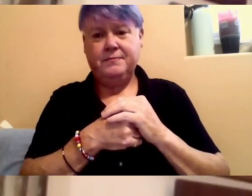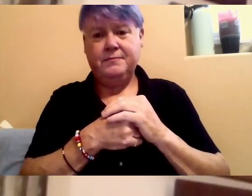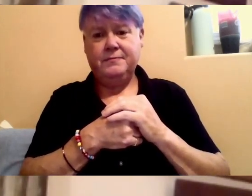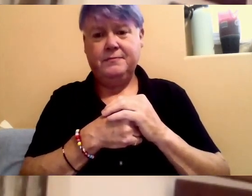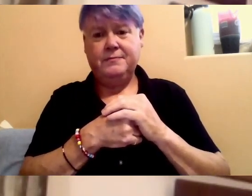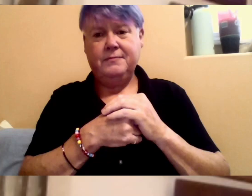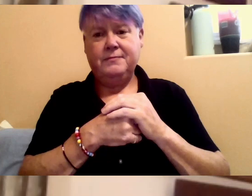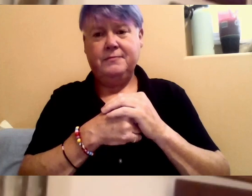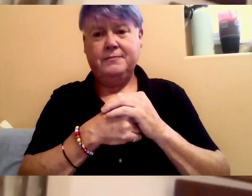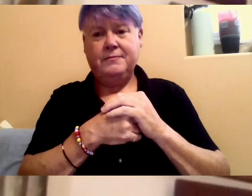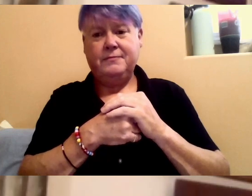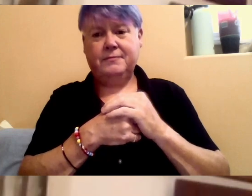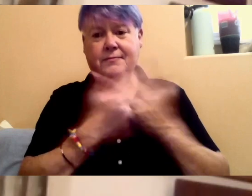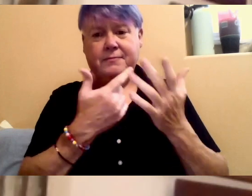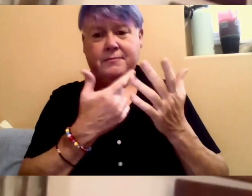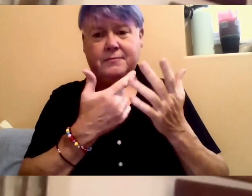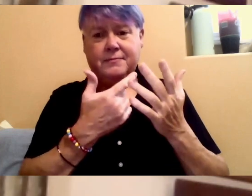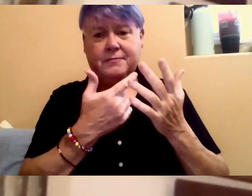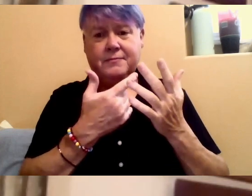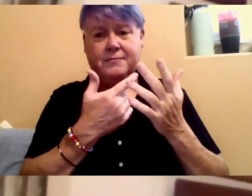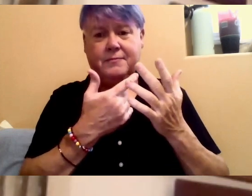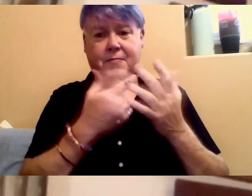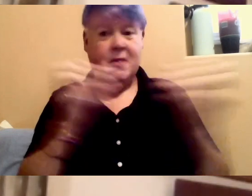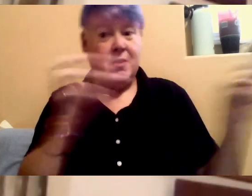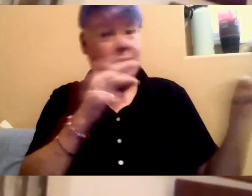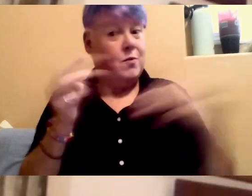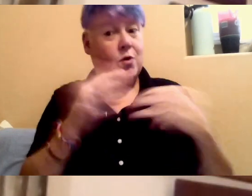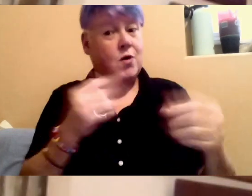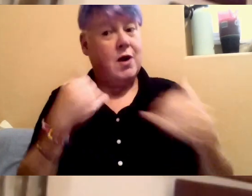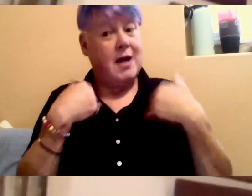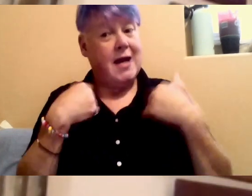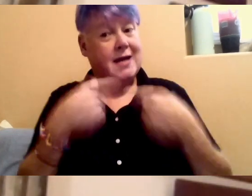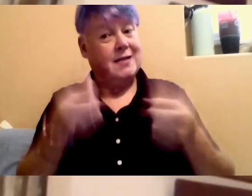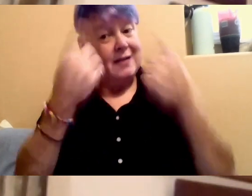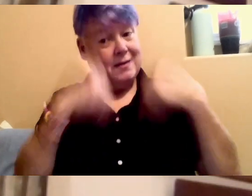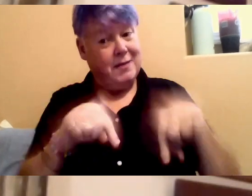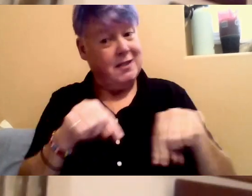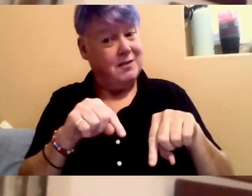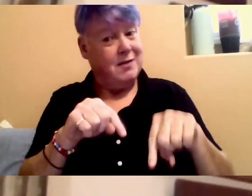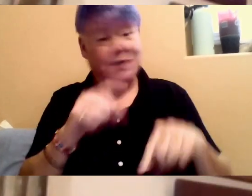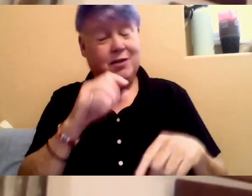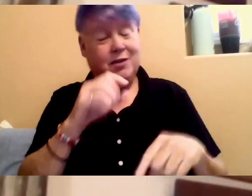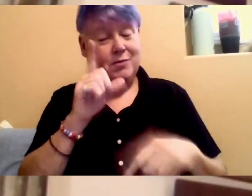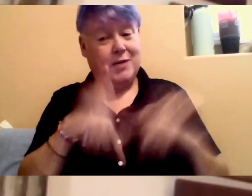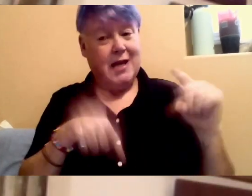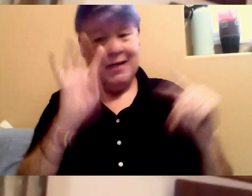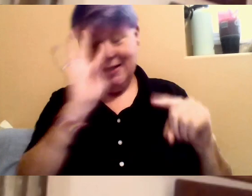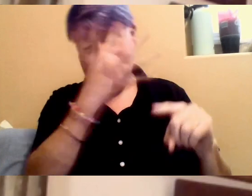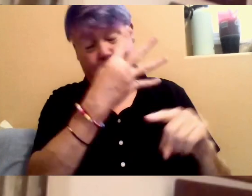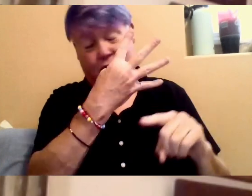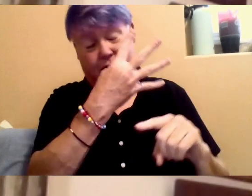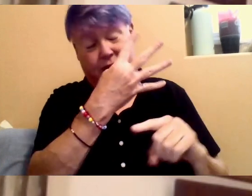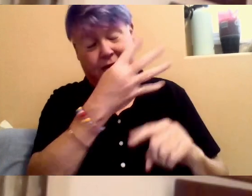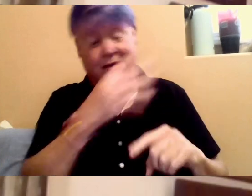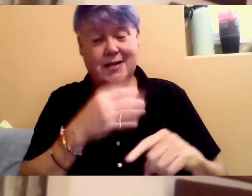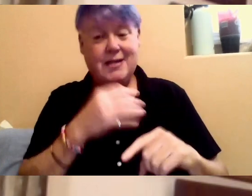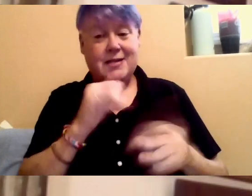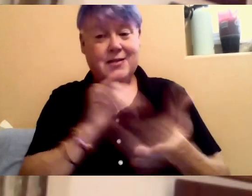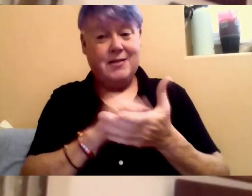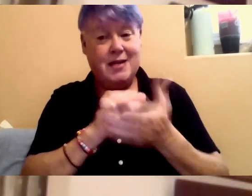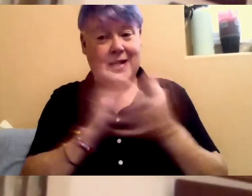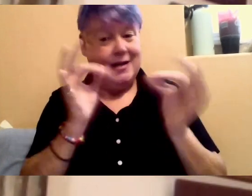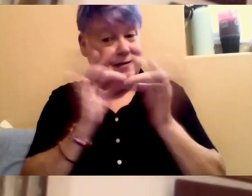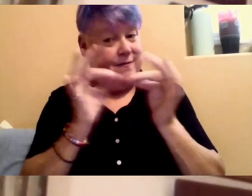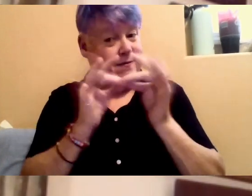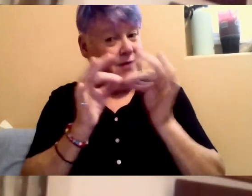it had to be, the war had to come into it. You can't ignore a little thing like a world war. So that had to fit around the character.